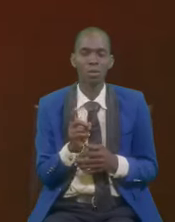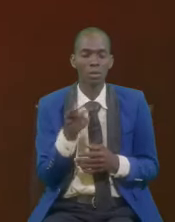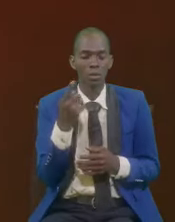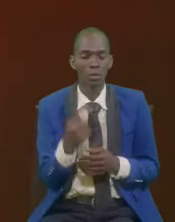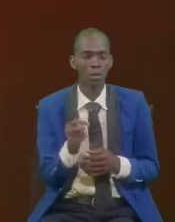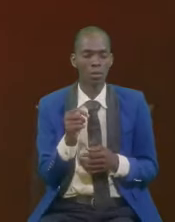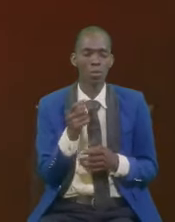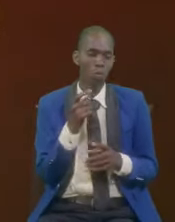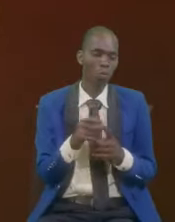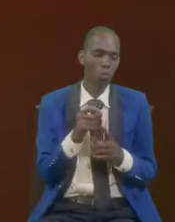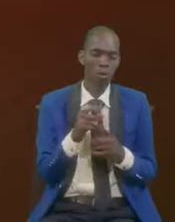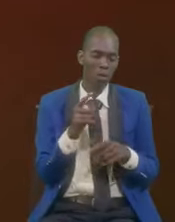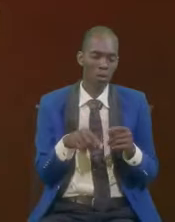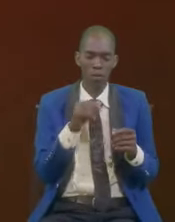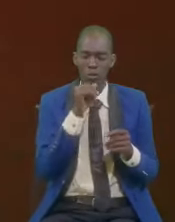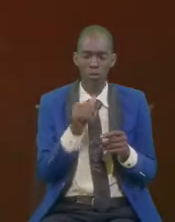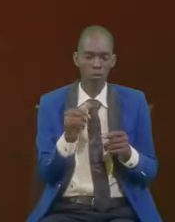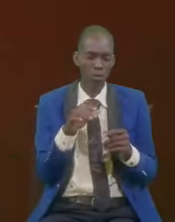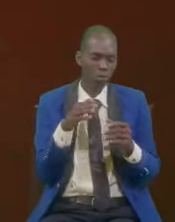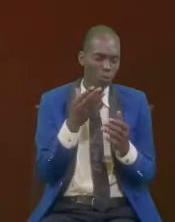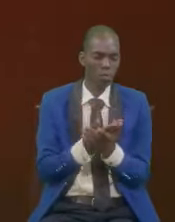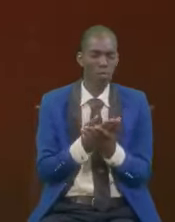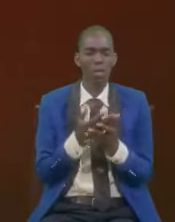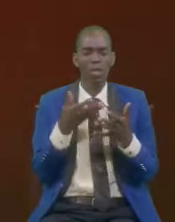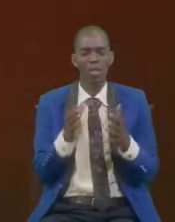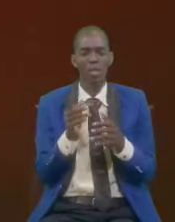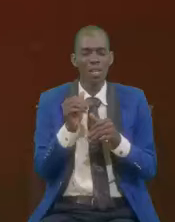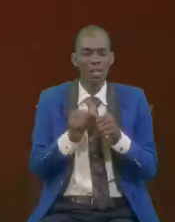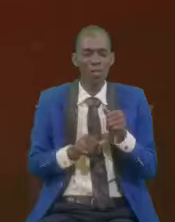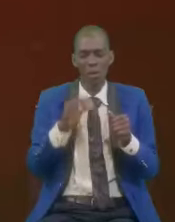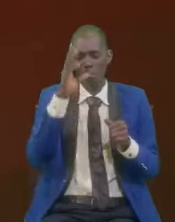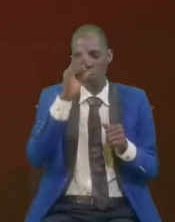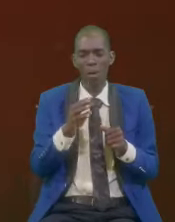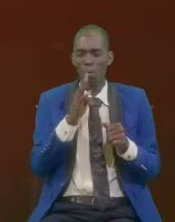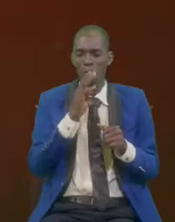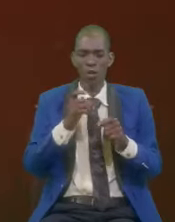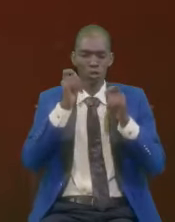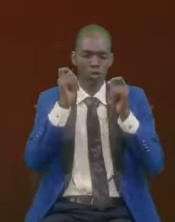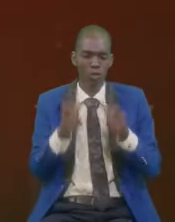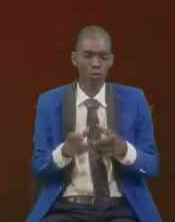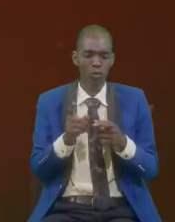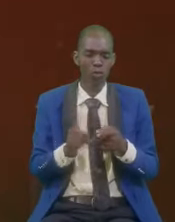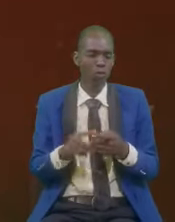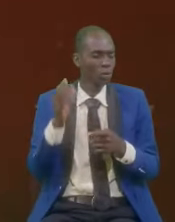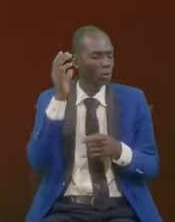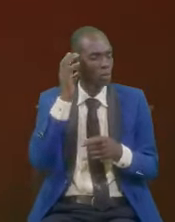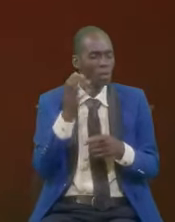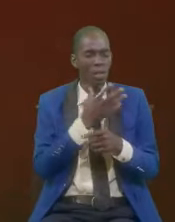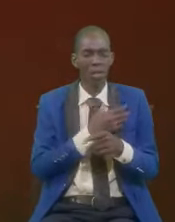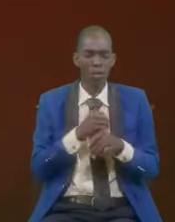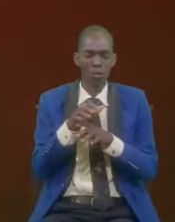to everyone. Let every man be sweet to hear, slow to